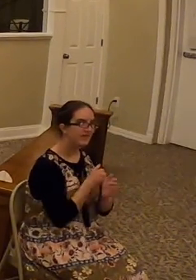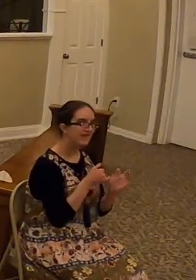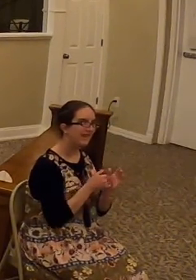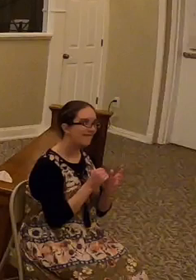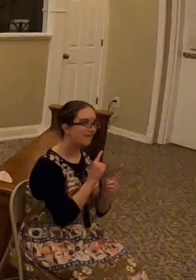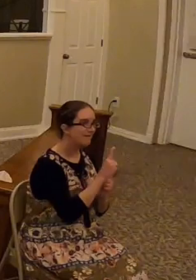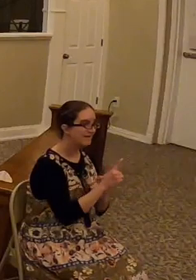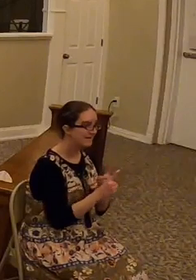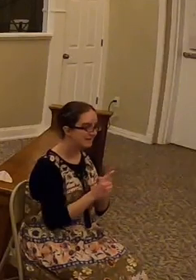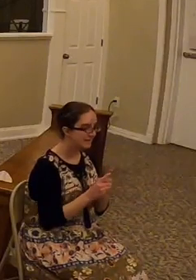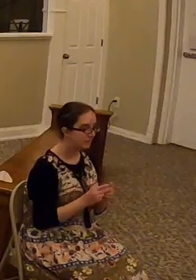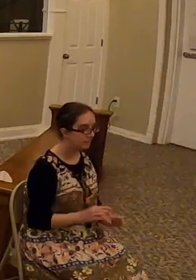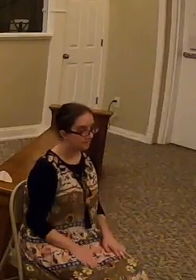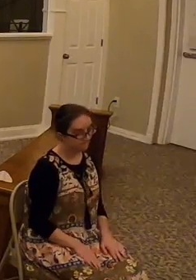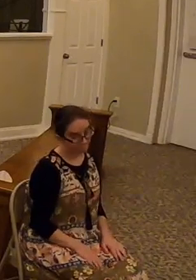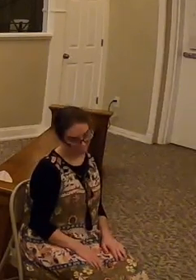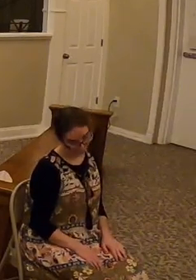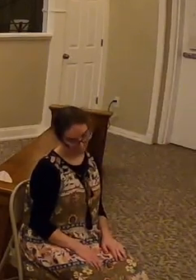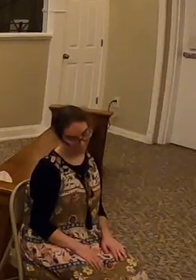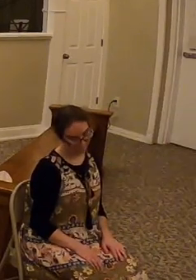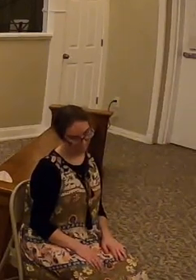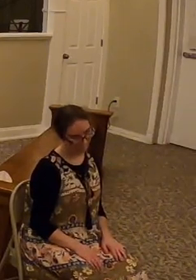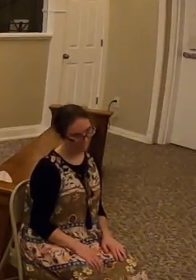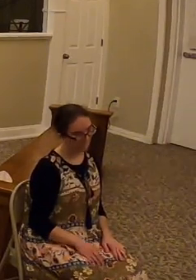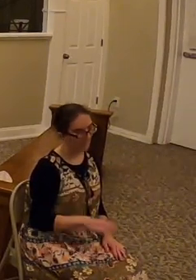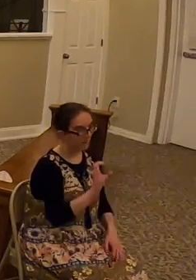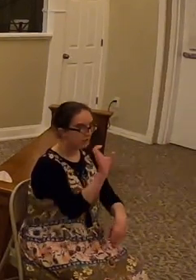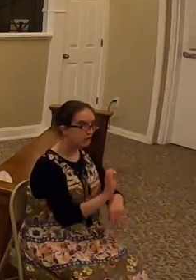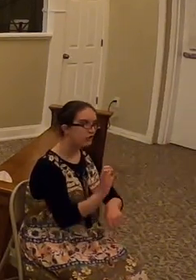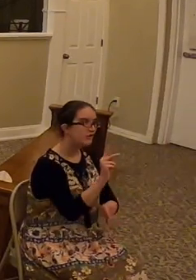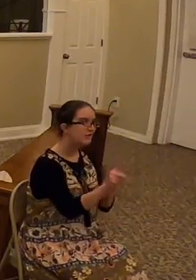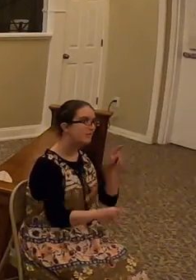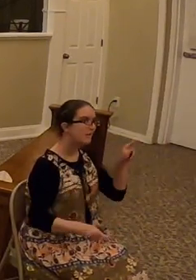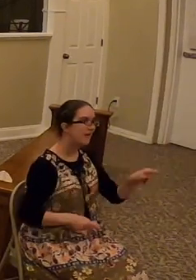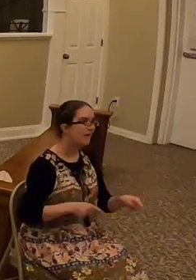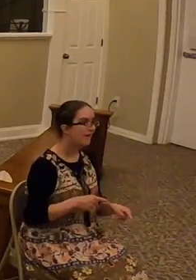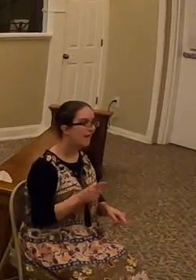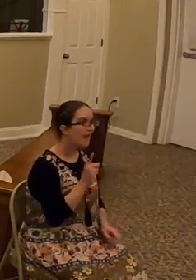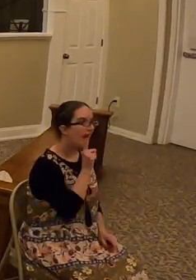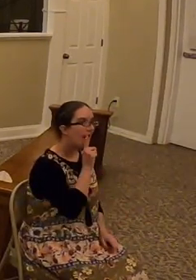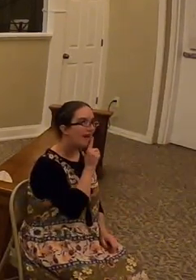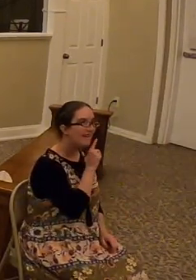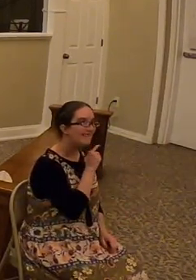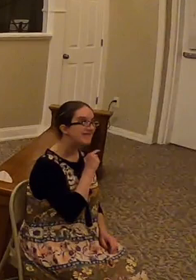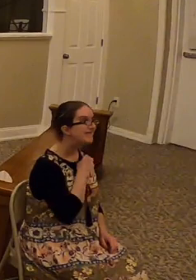when, oh my God, when church folks lie?